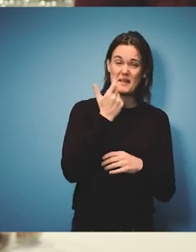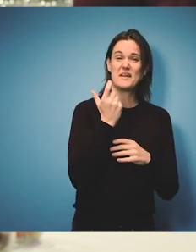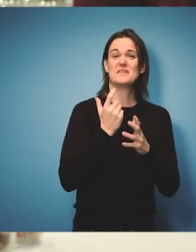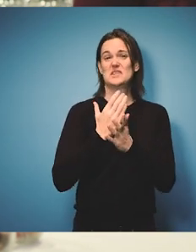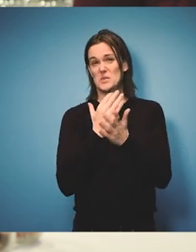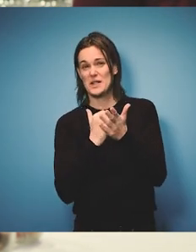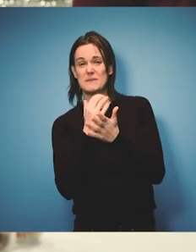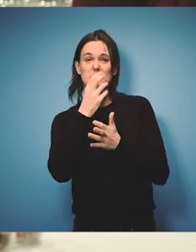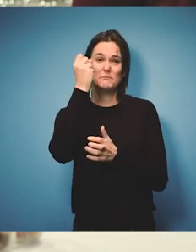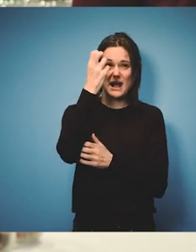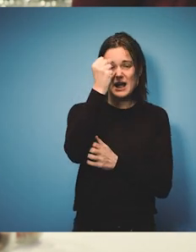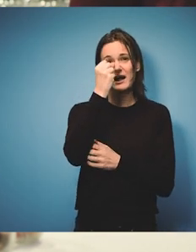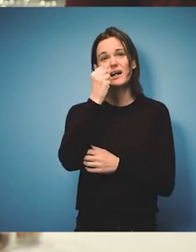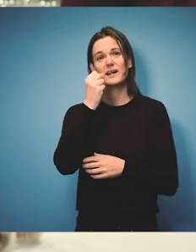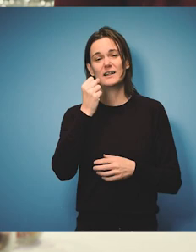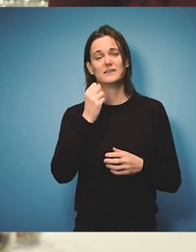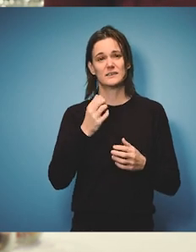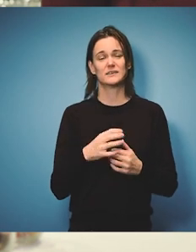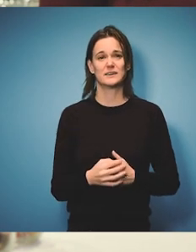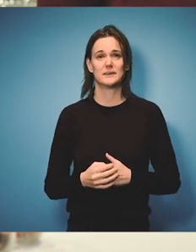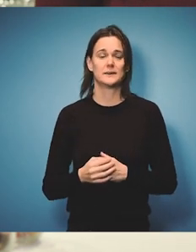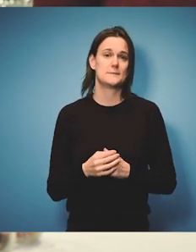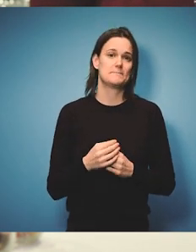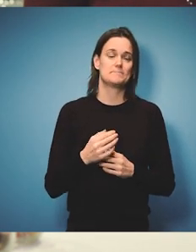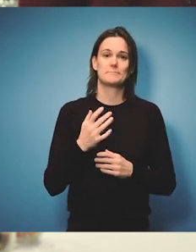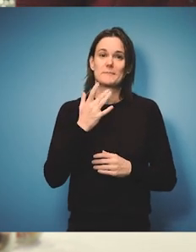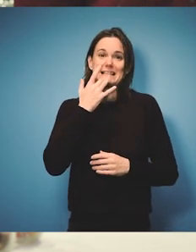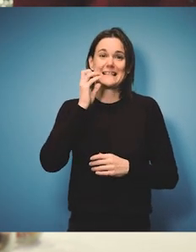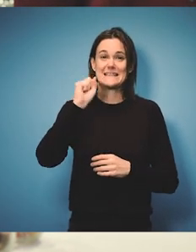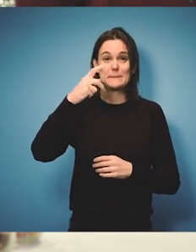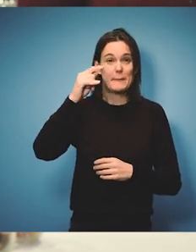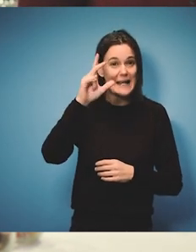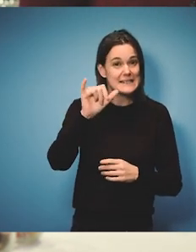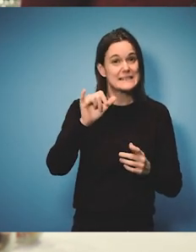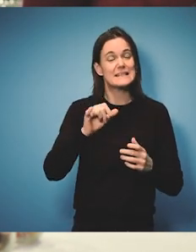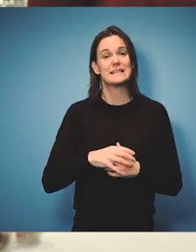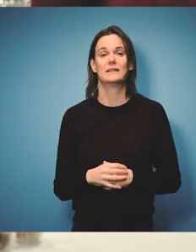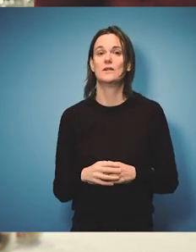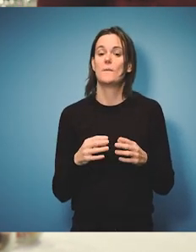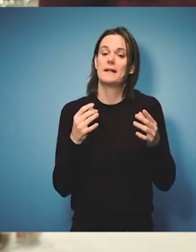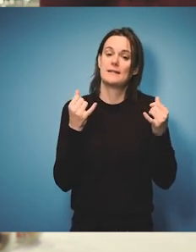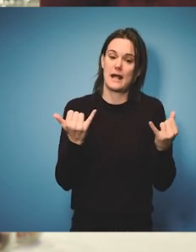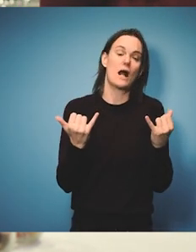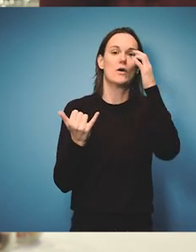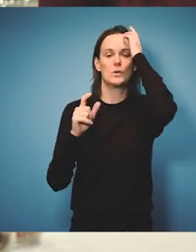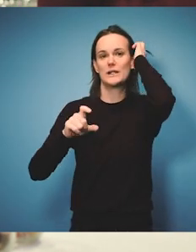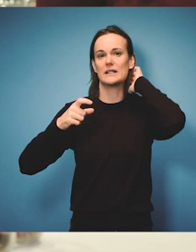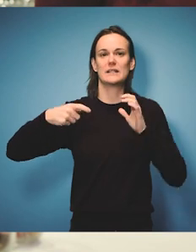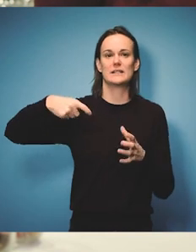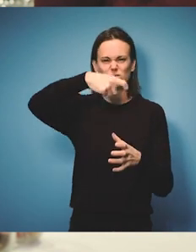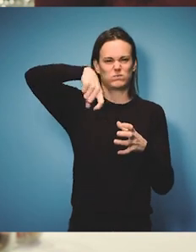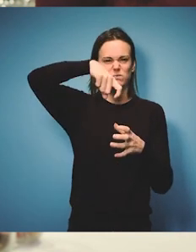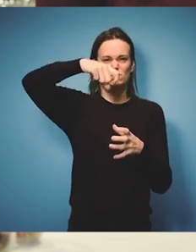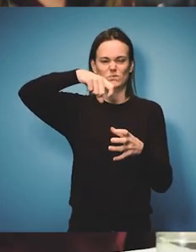thick and it's creamy. You got your milk, you've got your cream, you've got these wonderful sort of baking spices. But now, what we need to do though, is we need